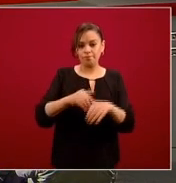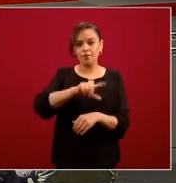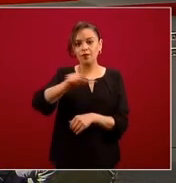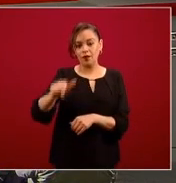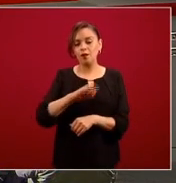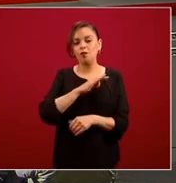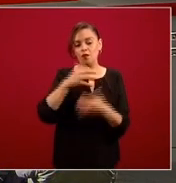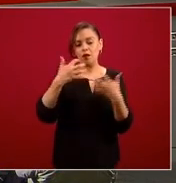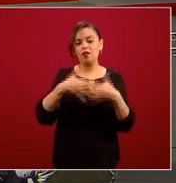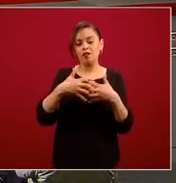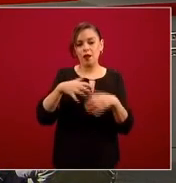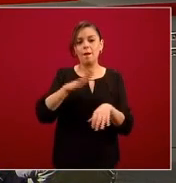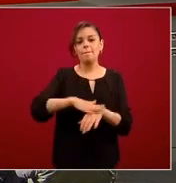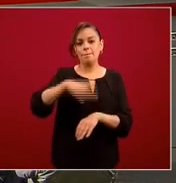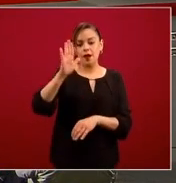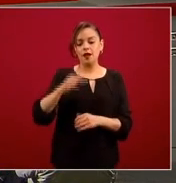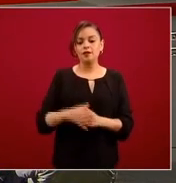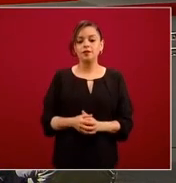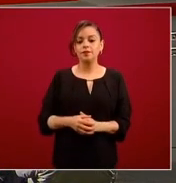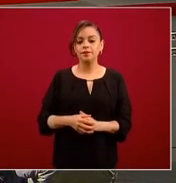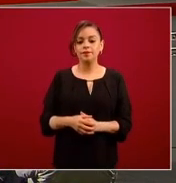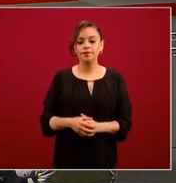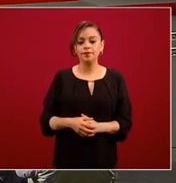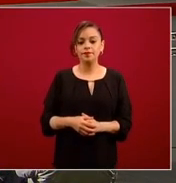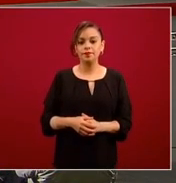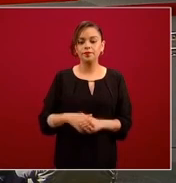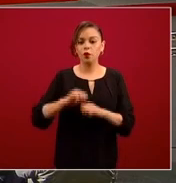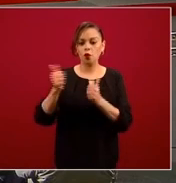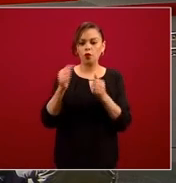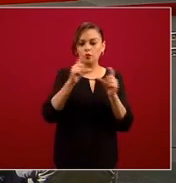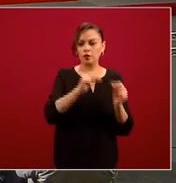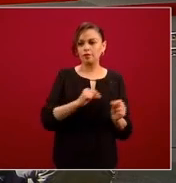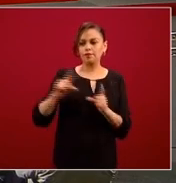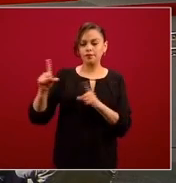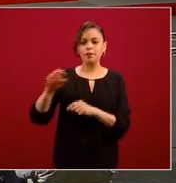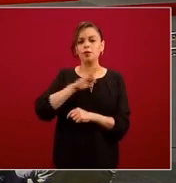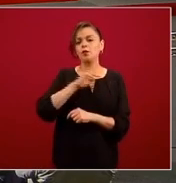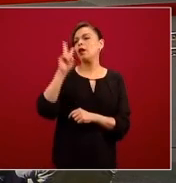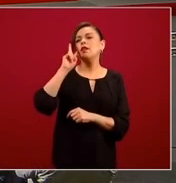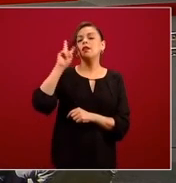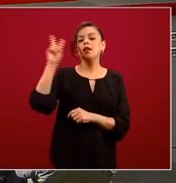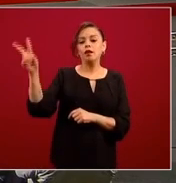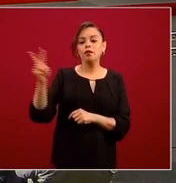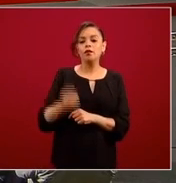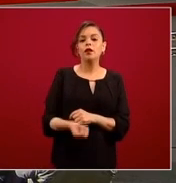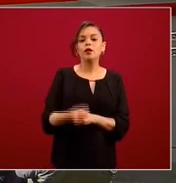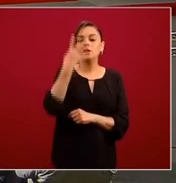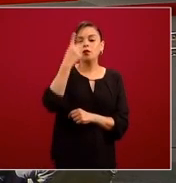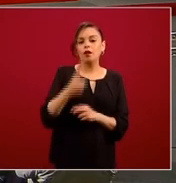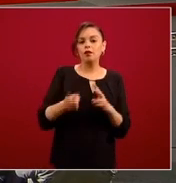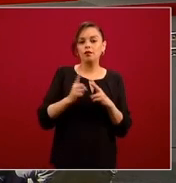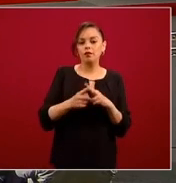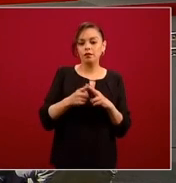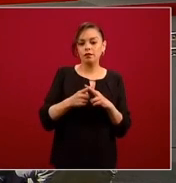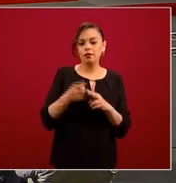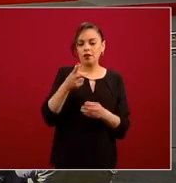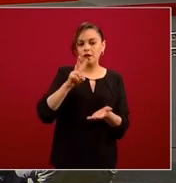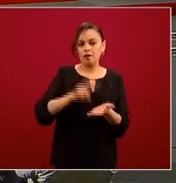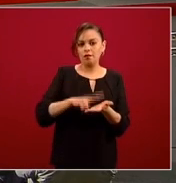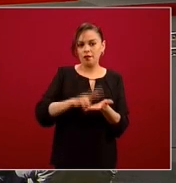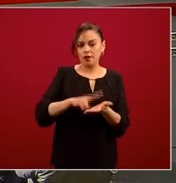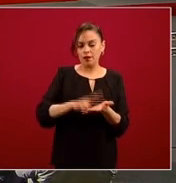of equipment when that's required. For the cost, I'm going to put a little table comparing